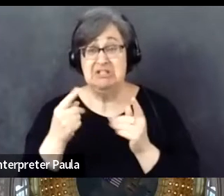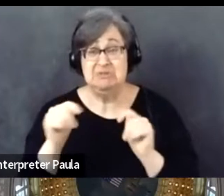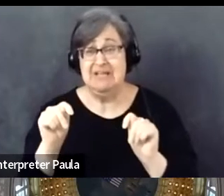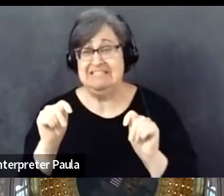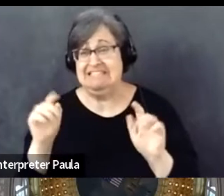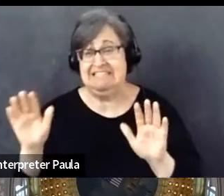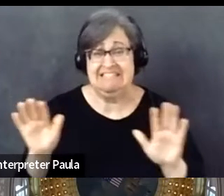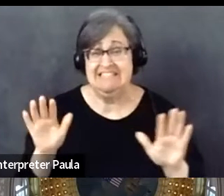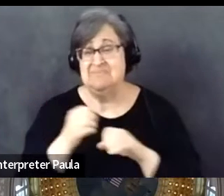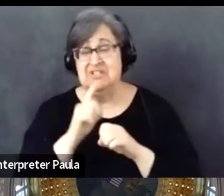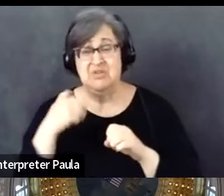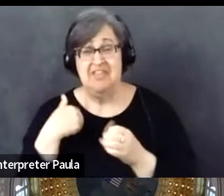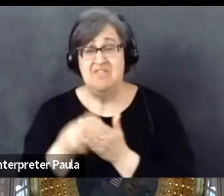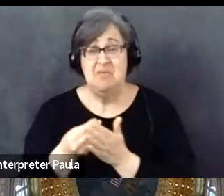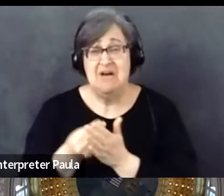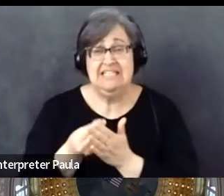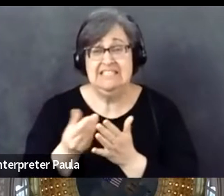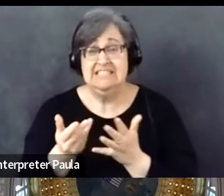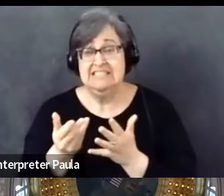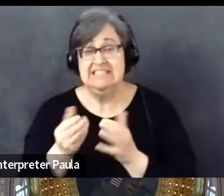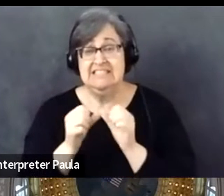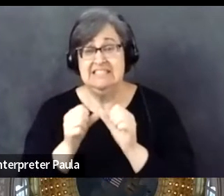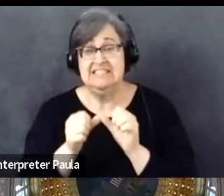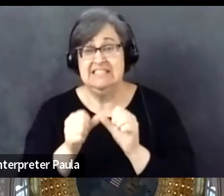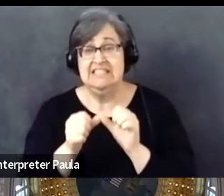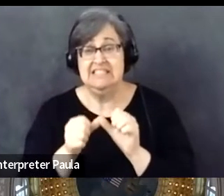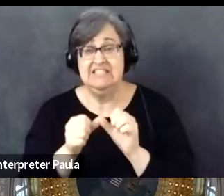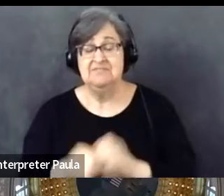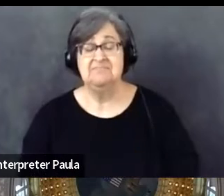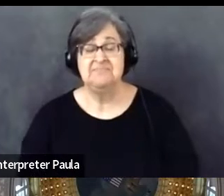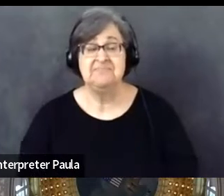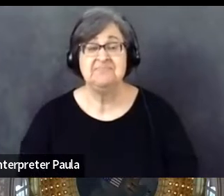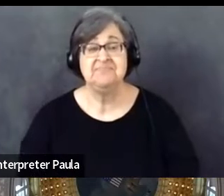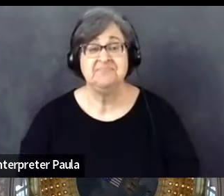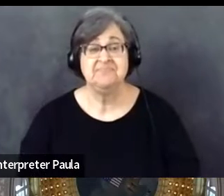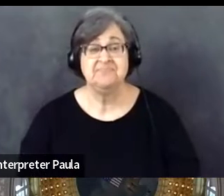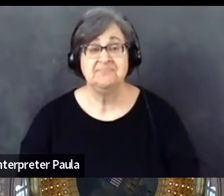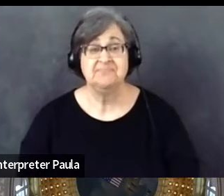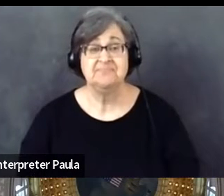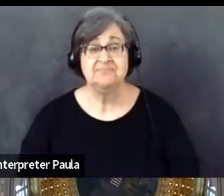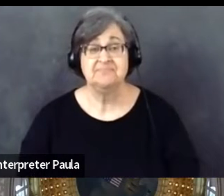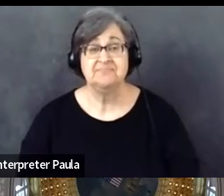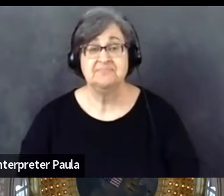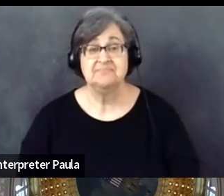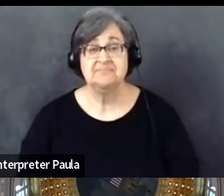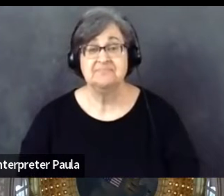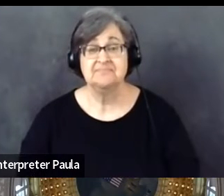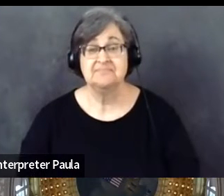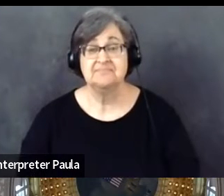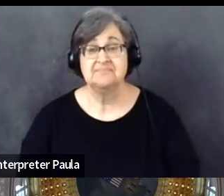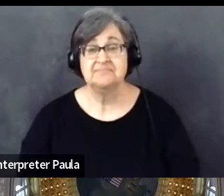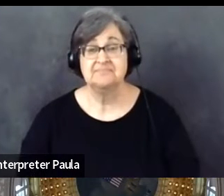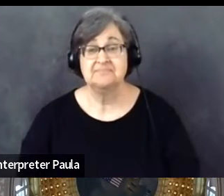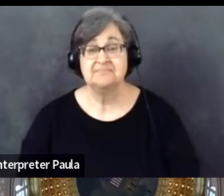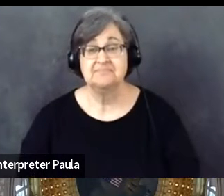make sure that they have the money to keep this commitment to people. And I think that I have to bring